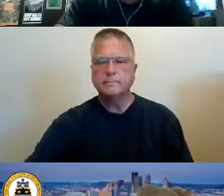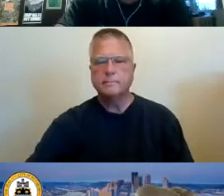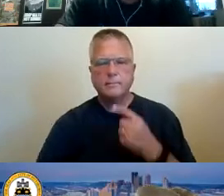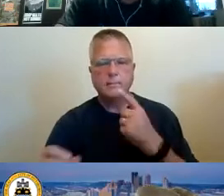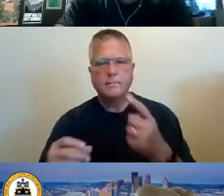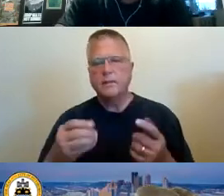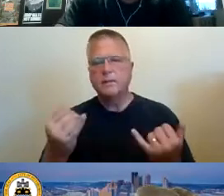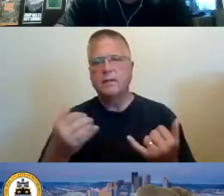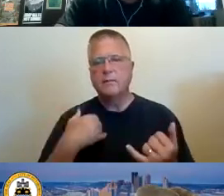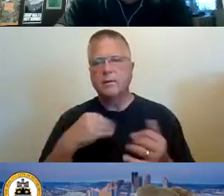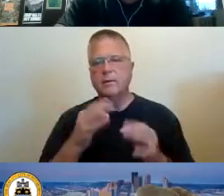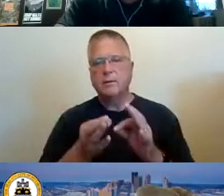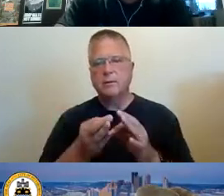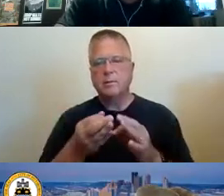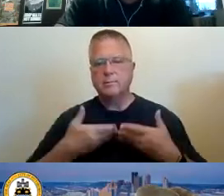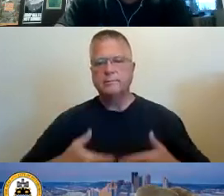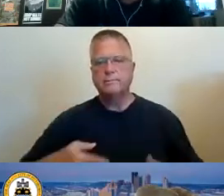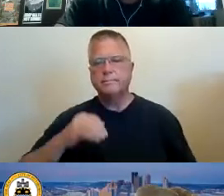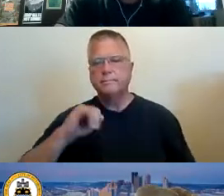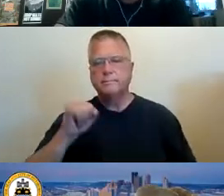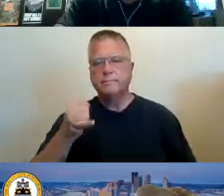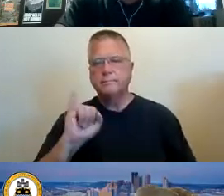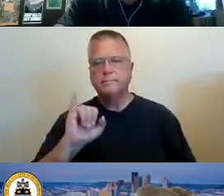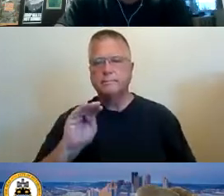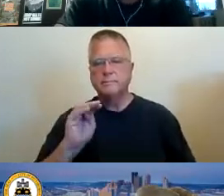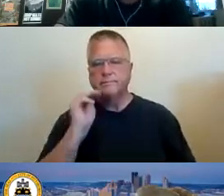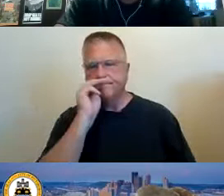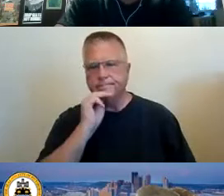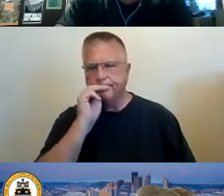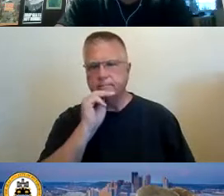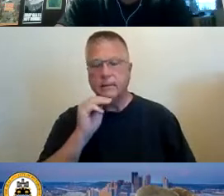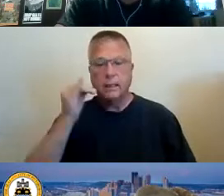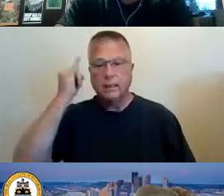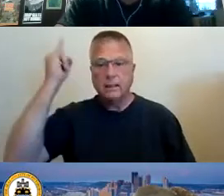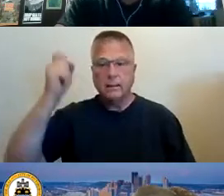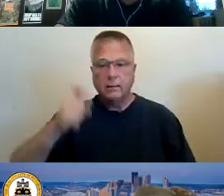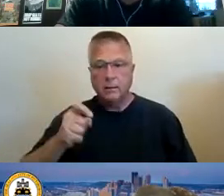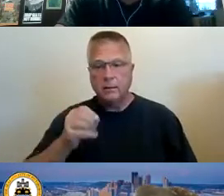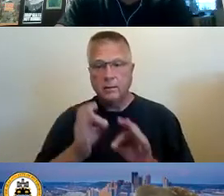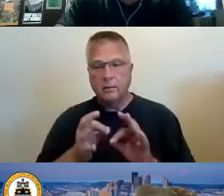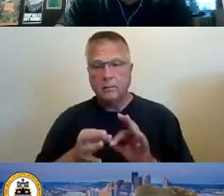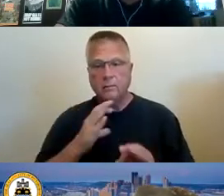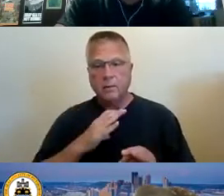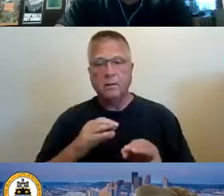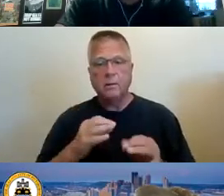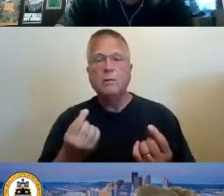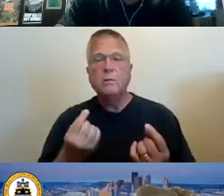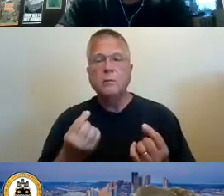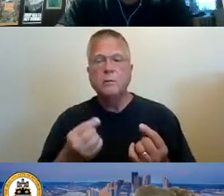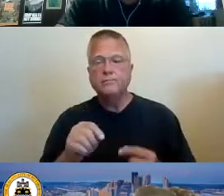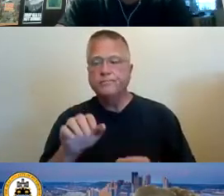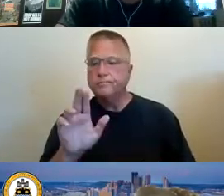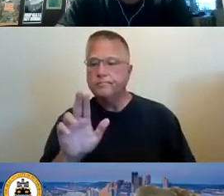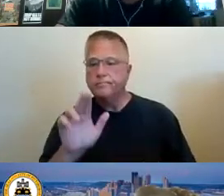name is Jim, and if you need an interpreter, you'll be able to click on the little three dots on